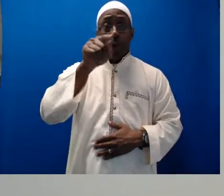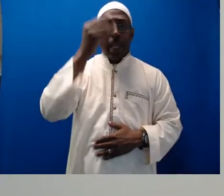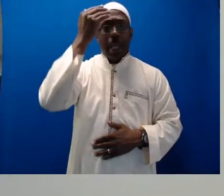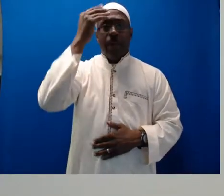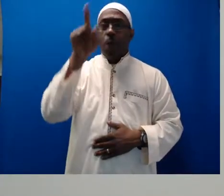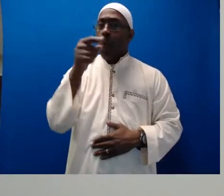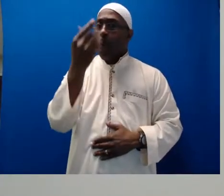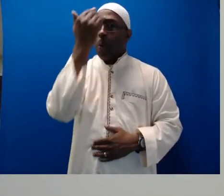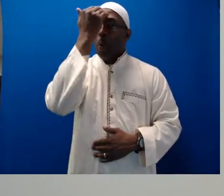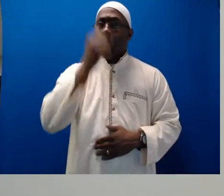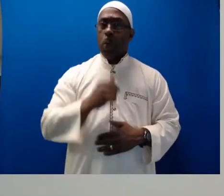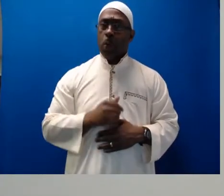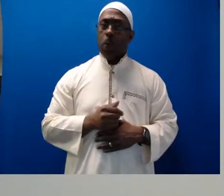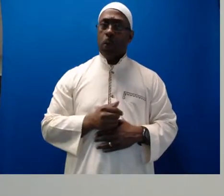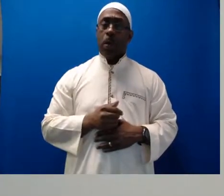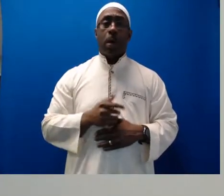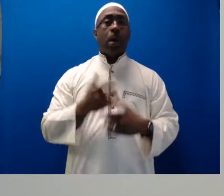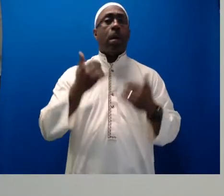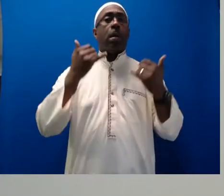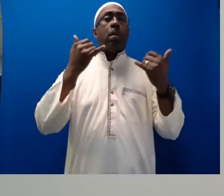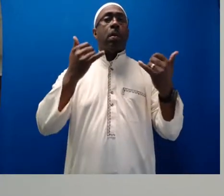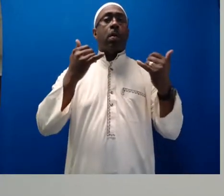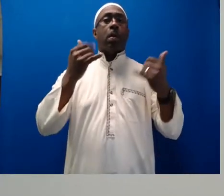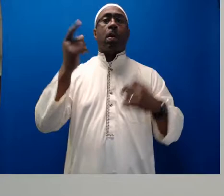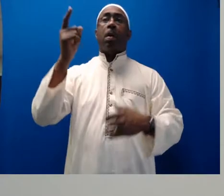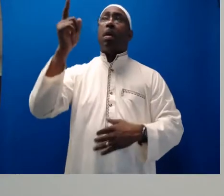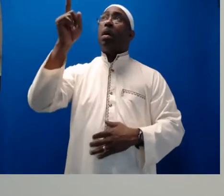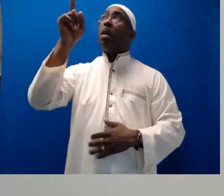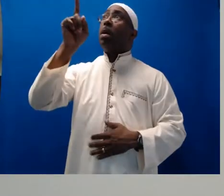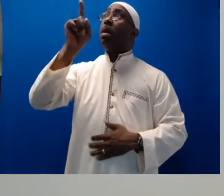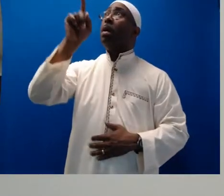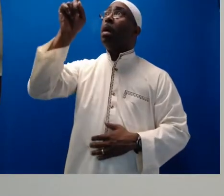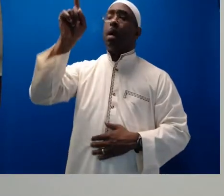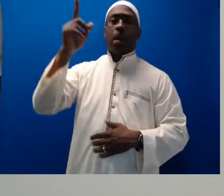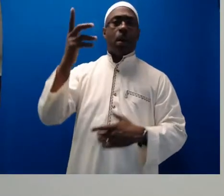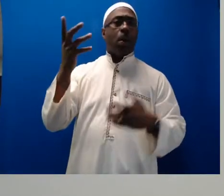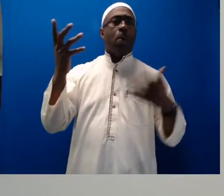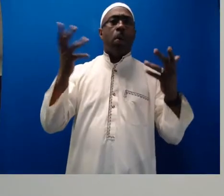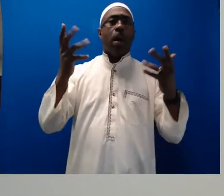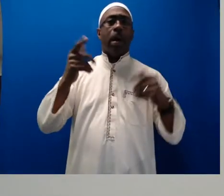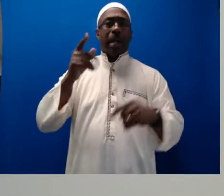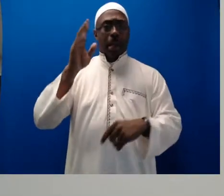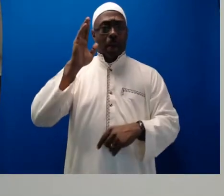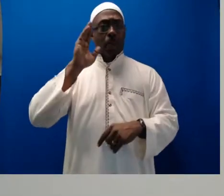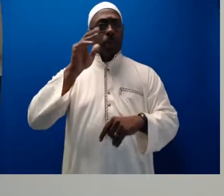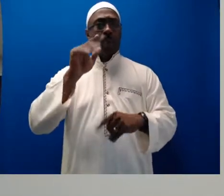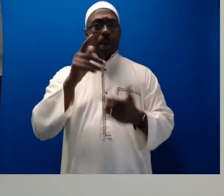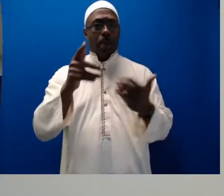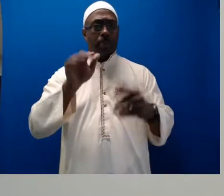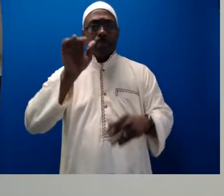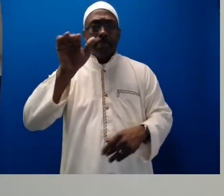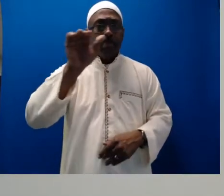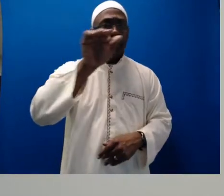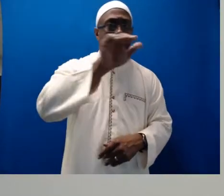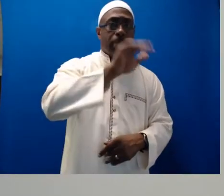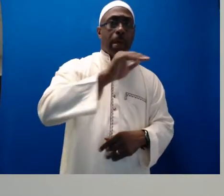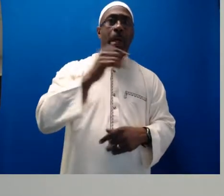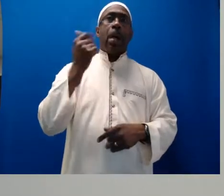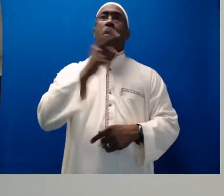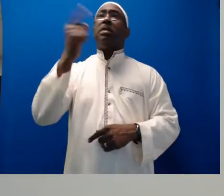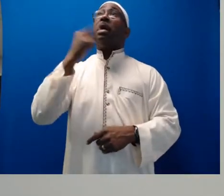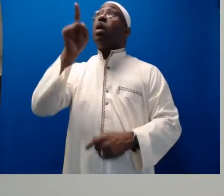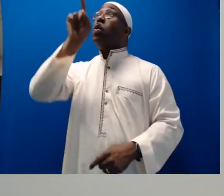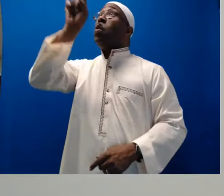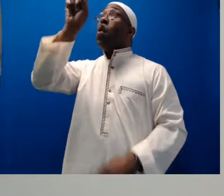Allah subhanahu wa ta'ala in this ayah, ahibbati, He is addressing everyone that says, Ashhadu an la